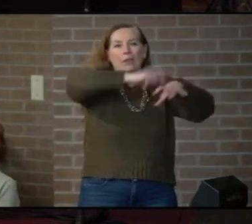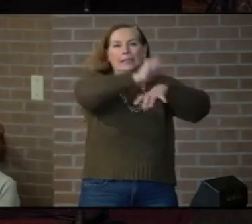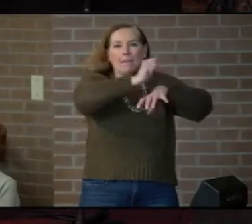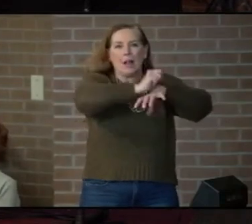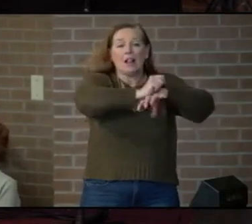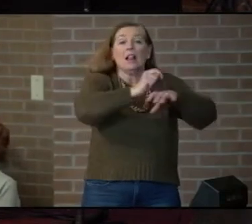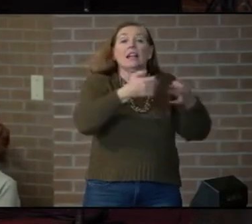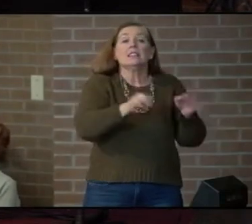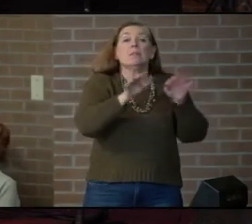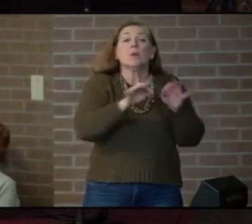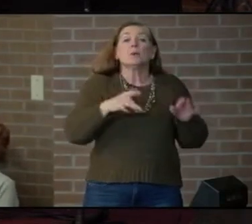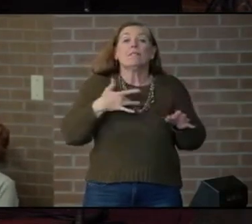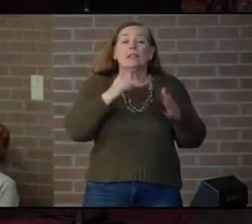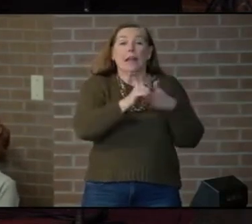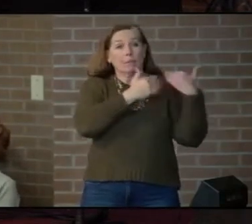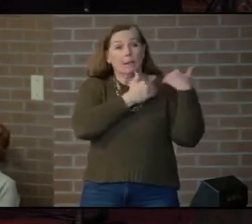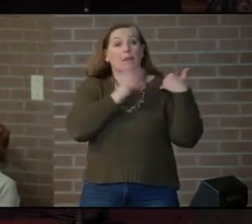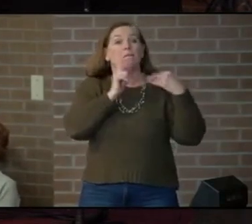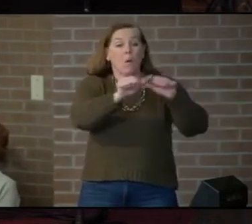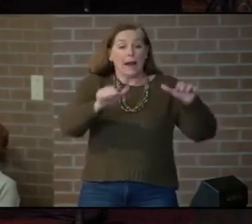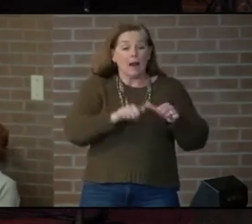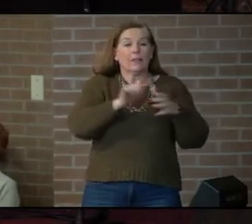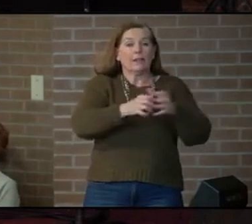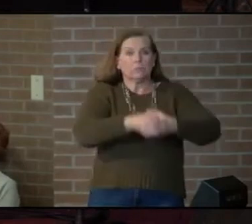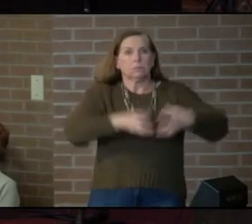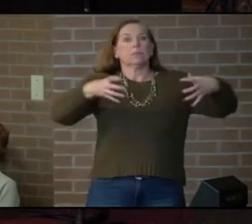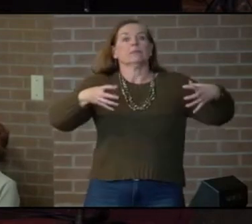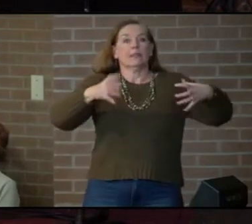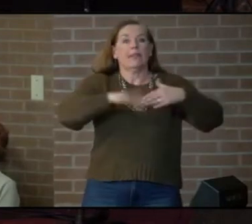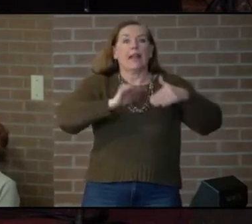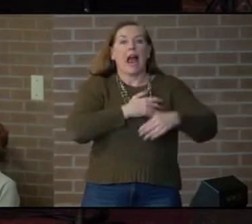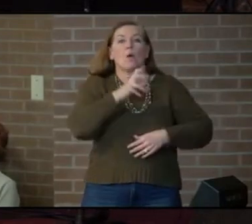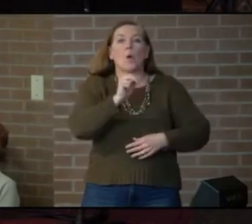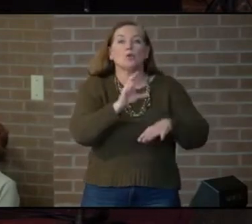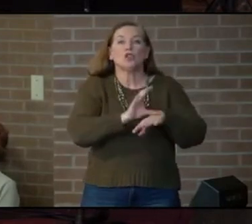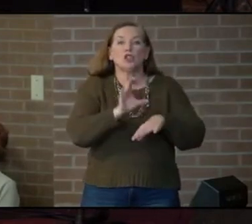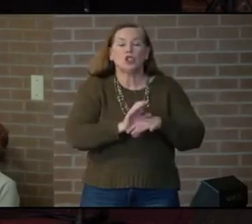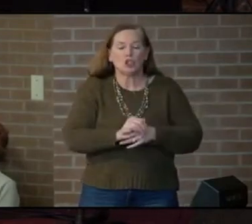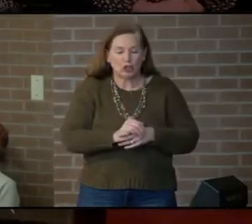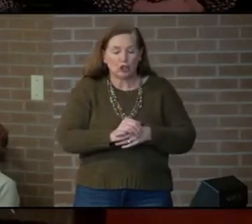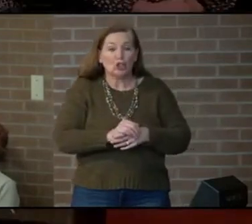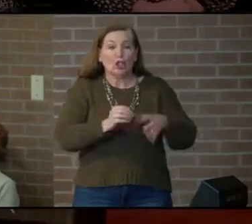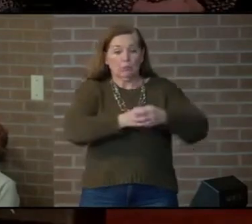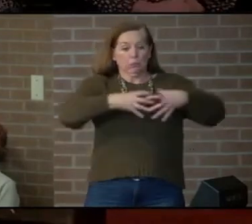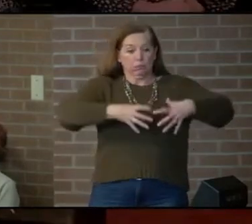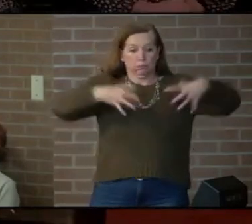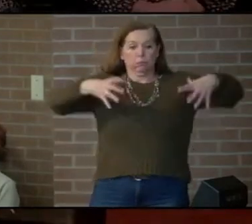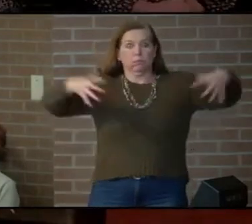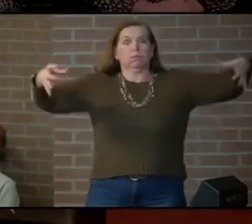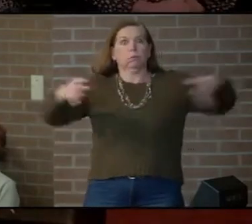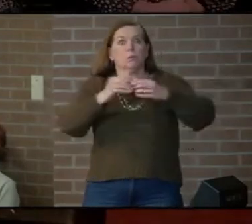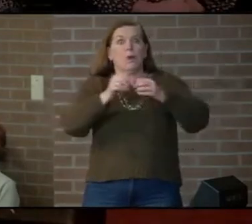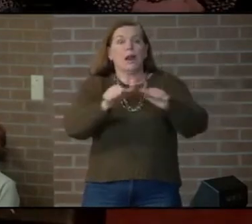important to feel a responsibility for an area that is larger than our own church. And the larger the area, the